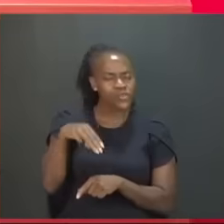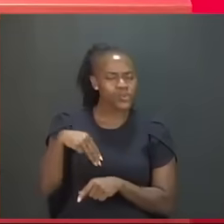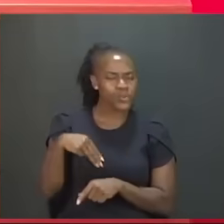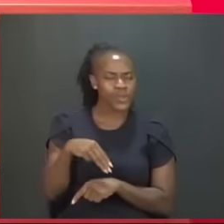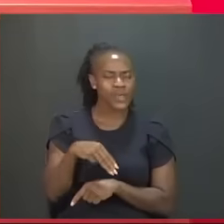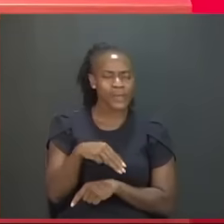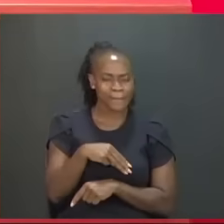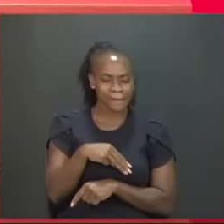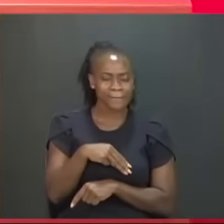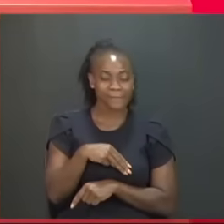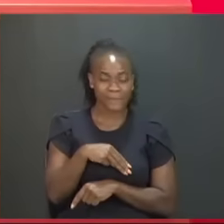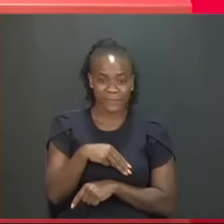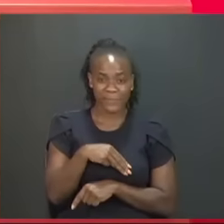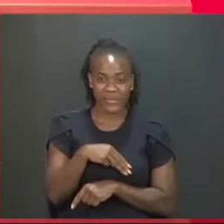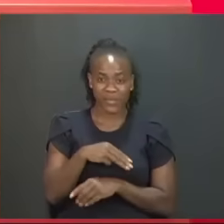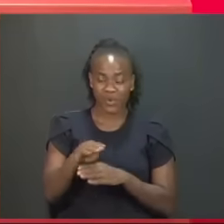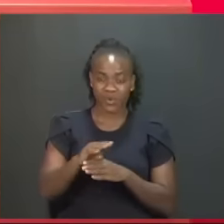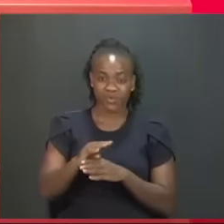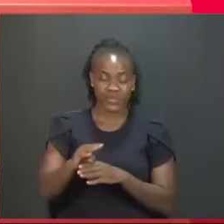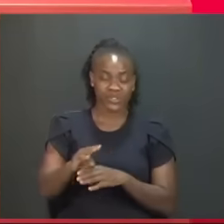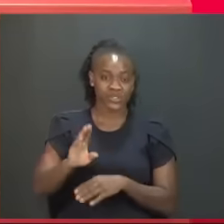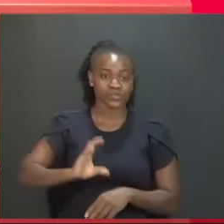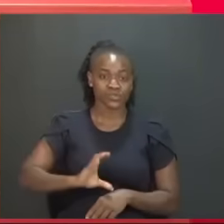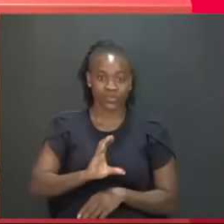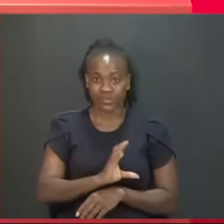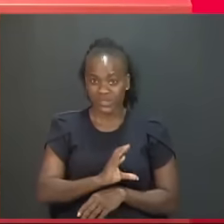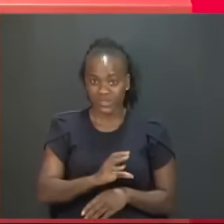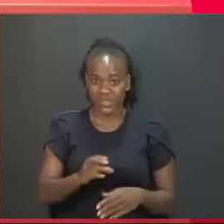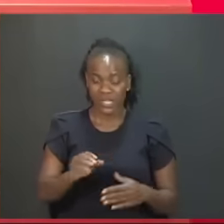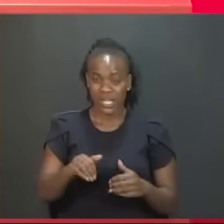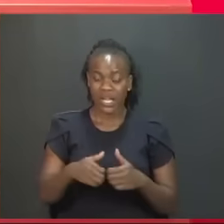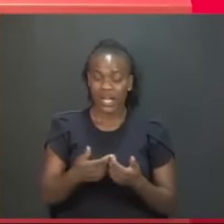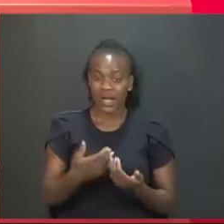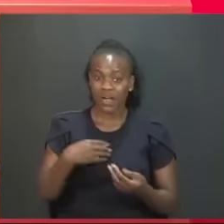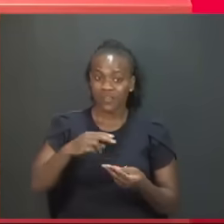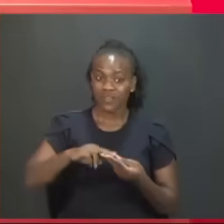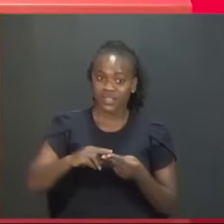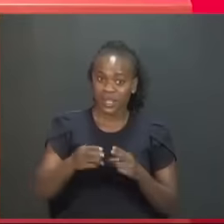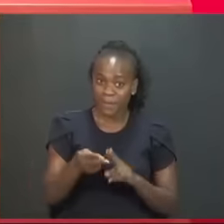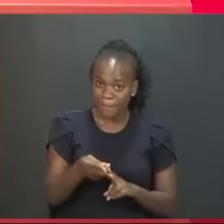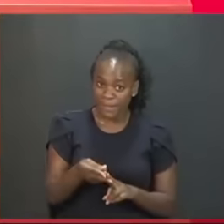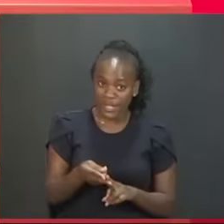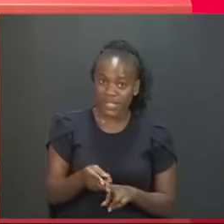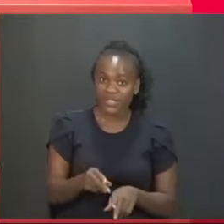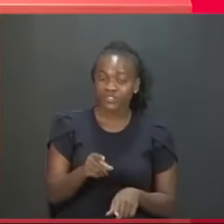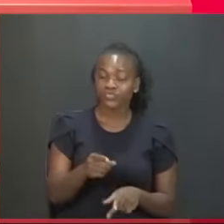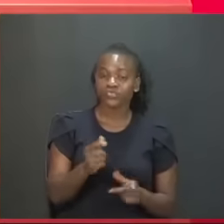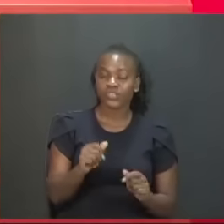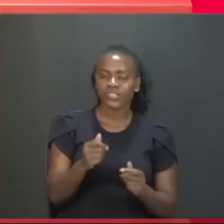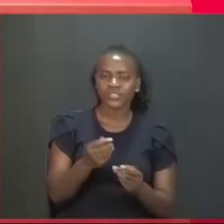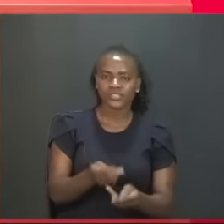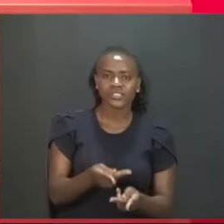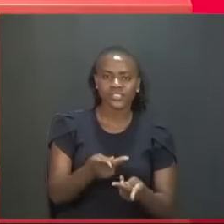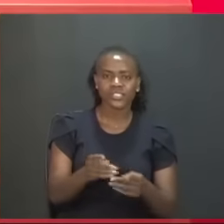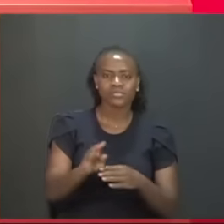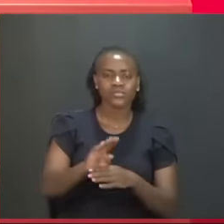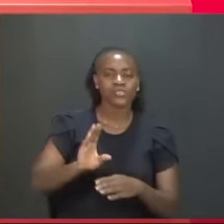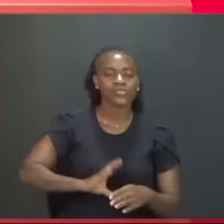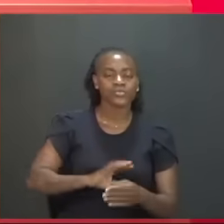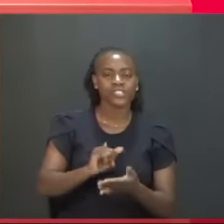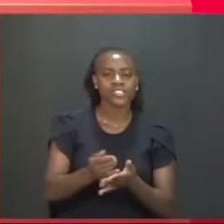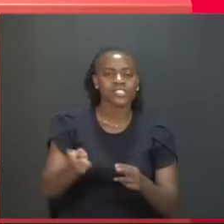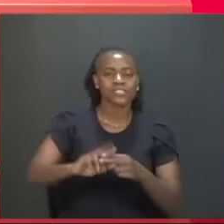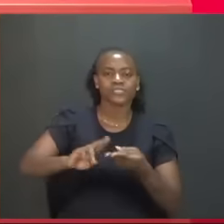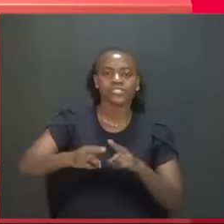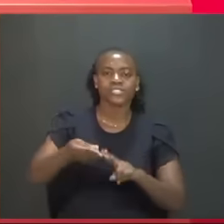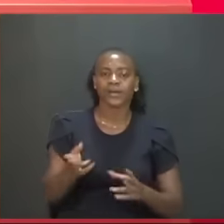the volume of the questions, you can suggest it at the business committee to increase the number of questions that are supposed to be taken a day.